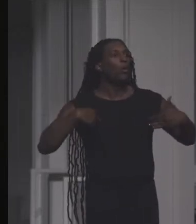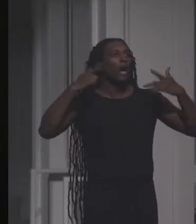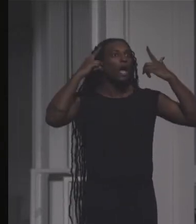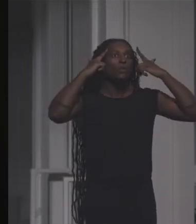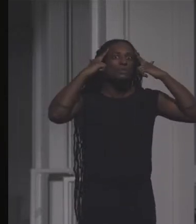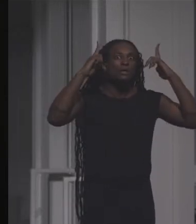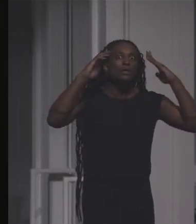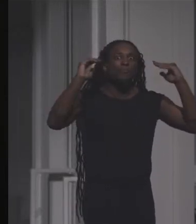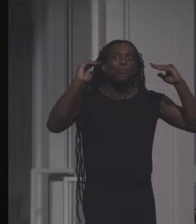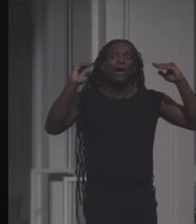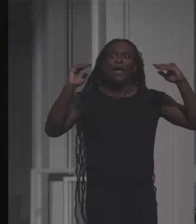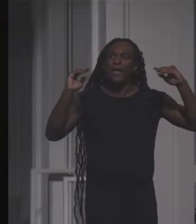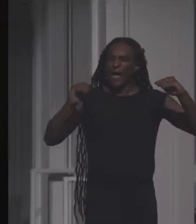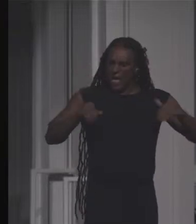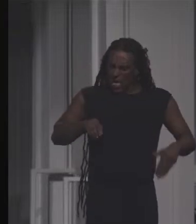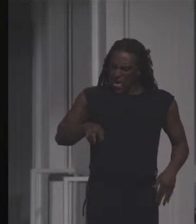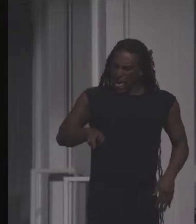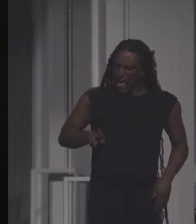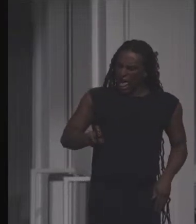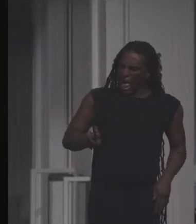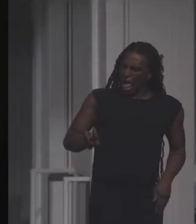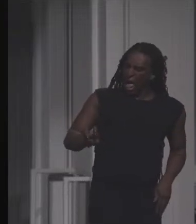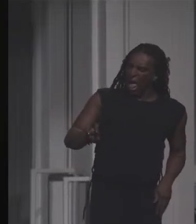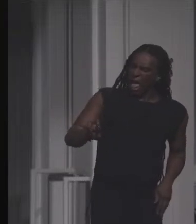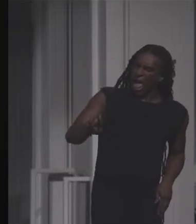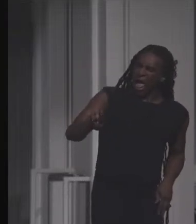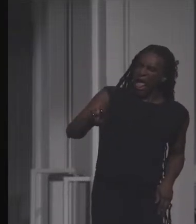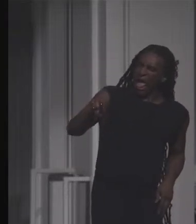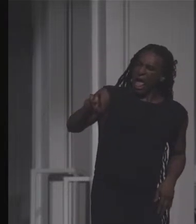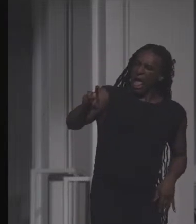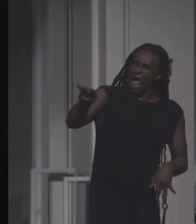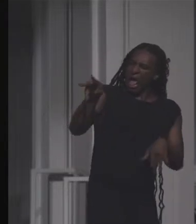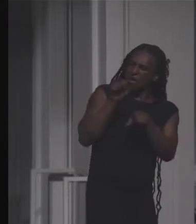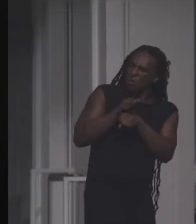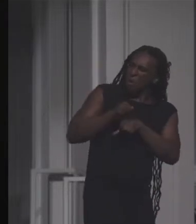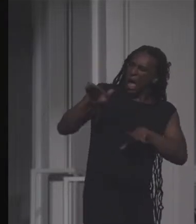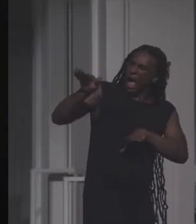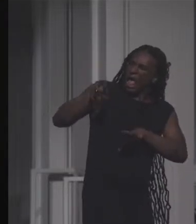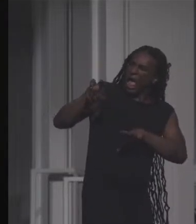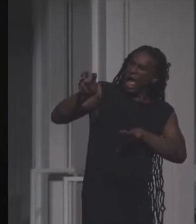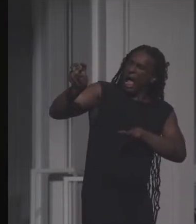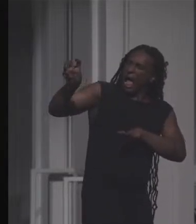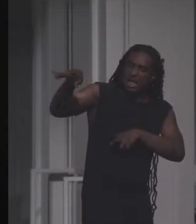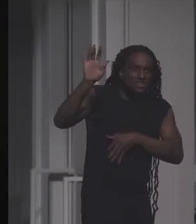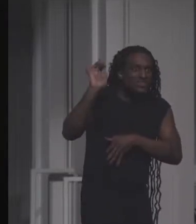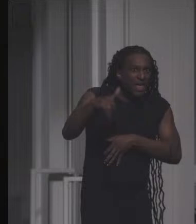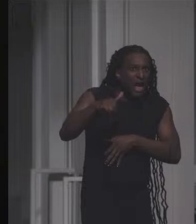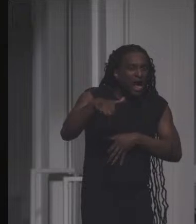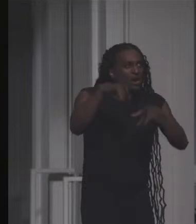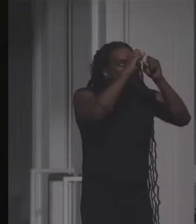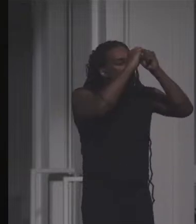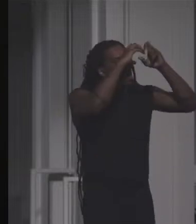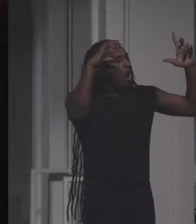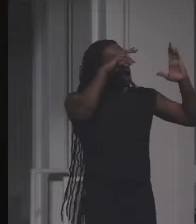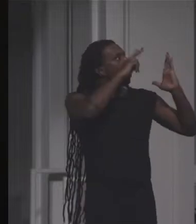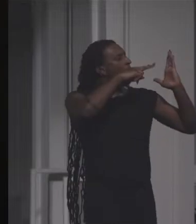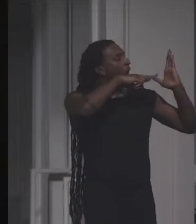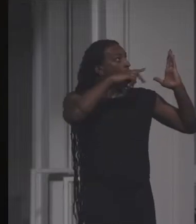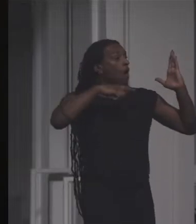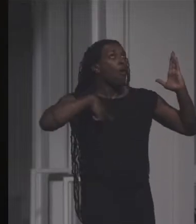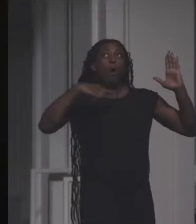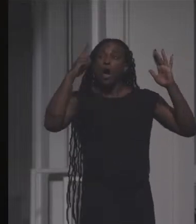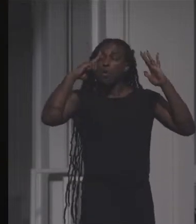those 199 steps up that steep cliff. I was expecting the great ruin of the abbey against